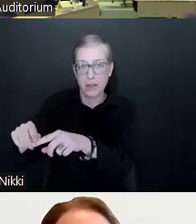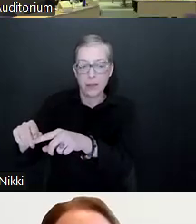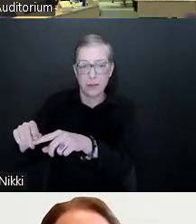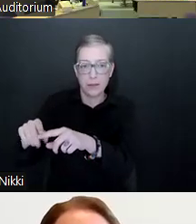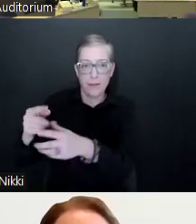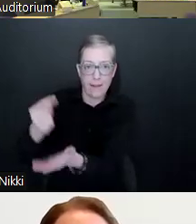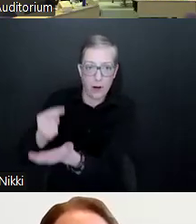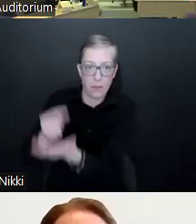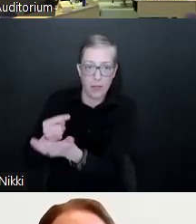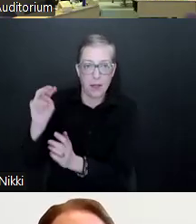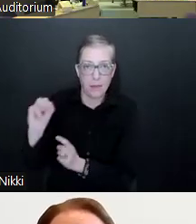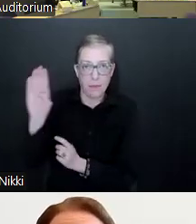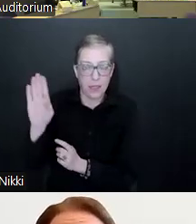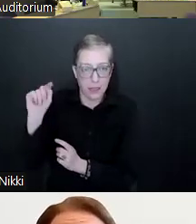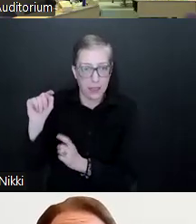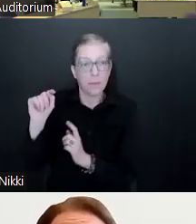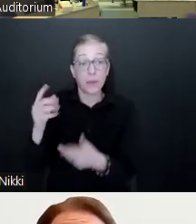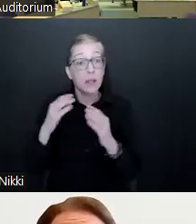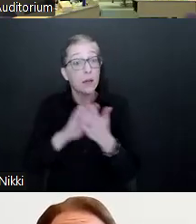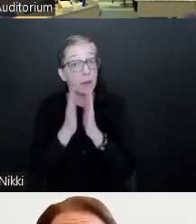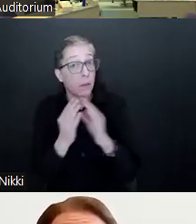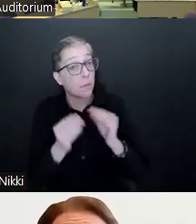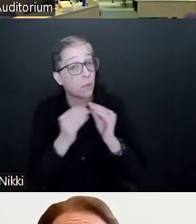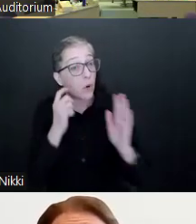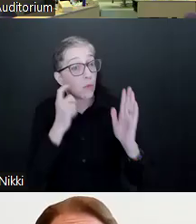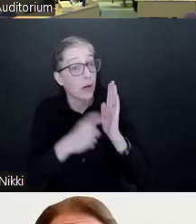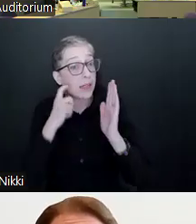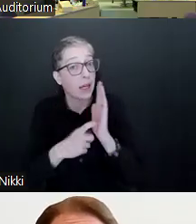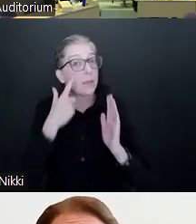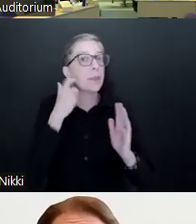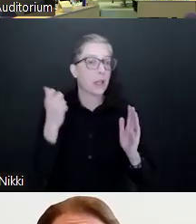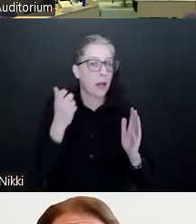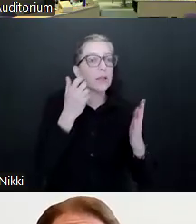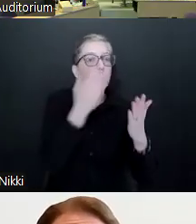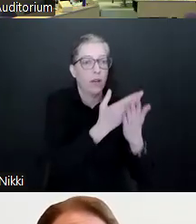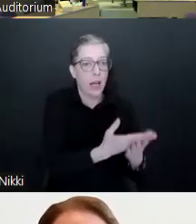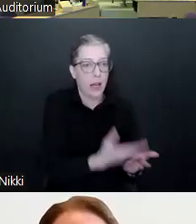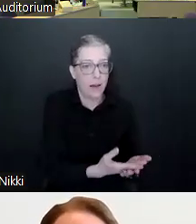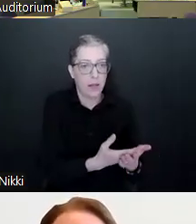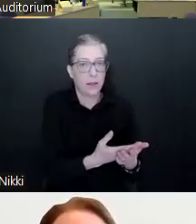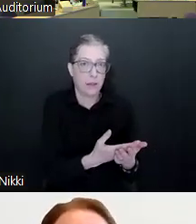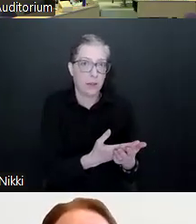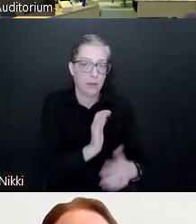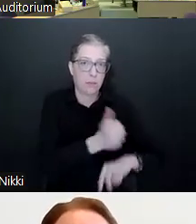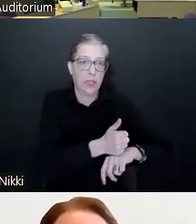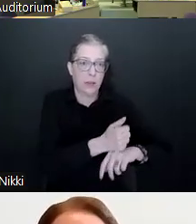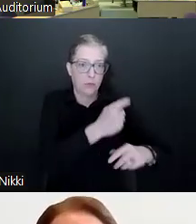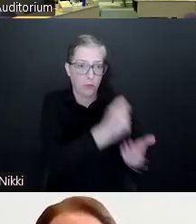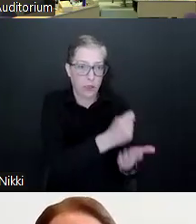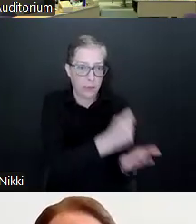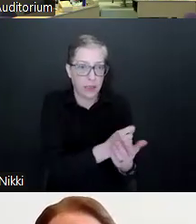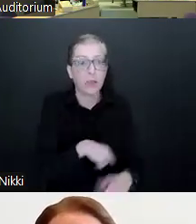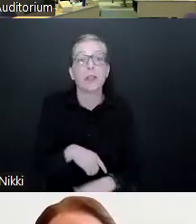a few years ago. This one is the one for BPD that came out just a couple of years ago. And then there's also been